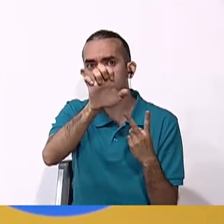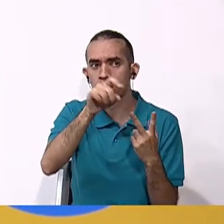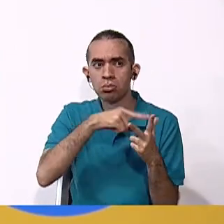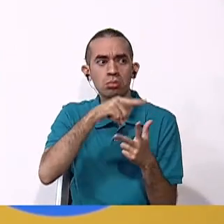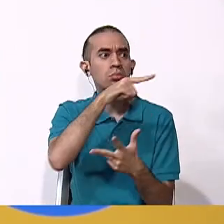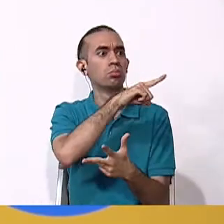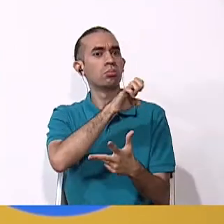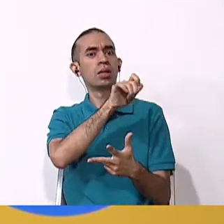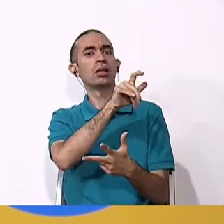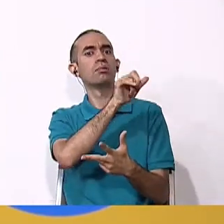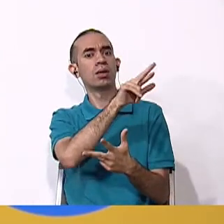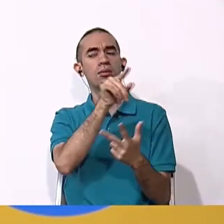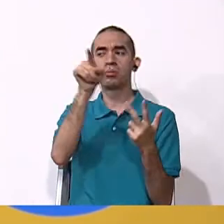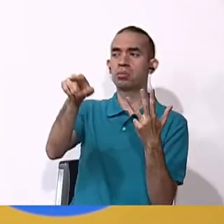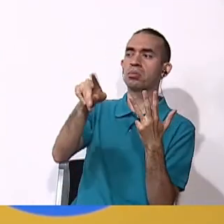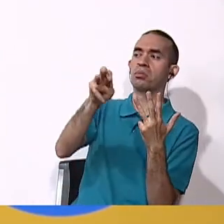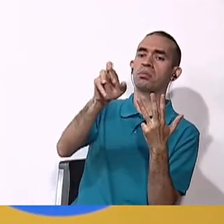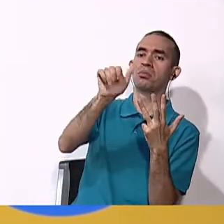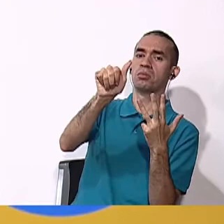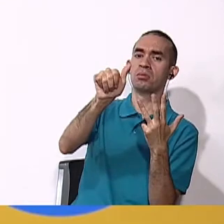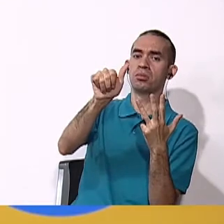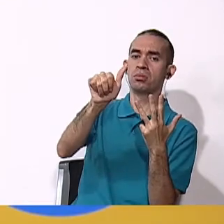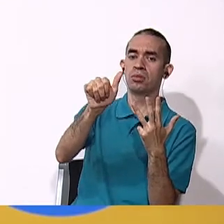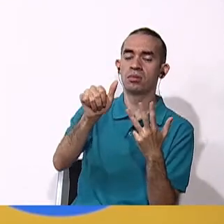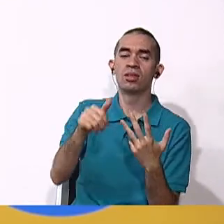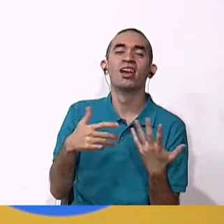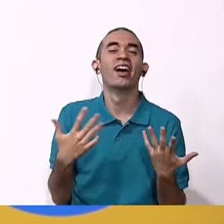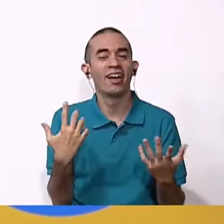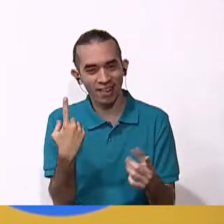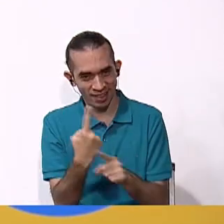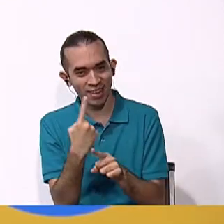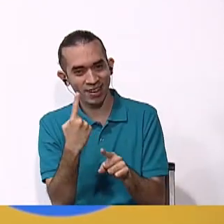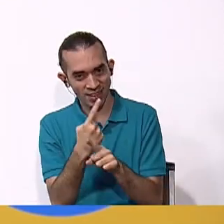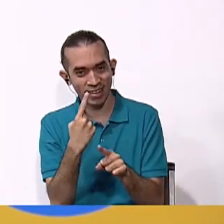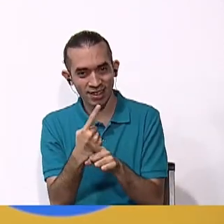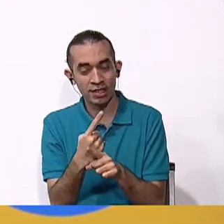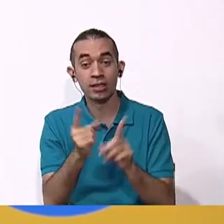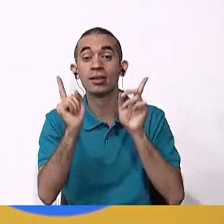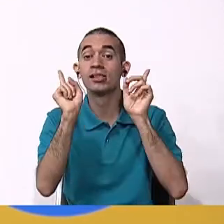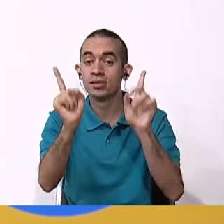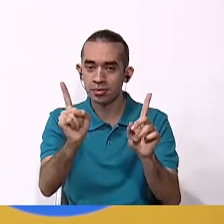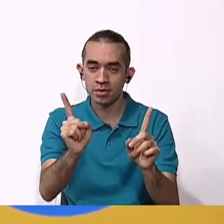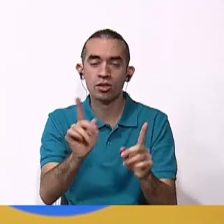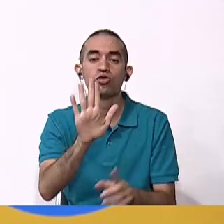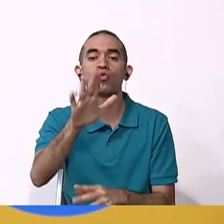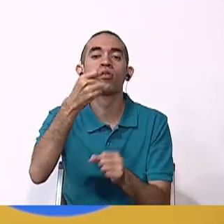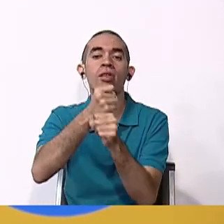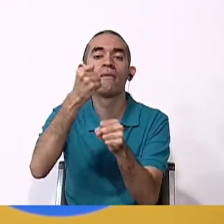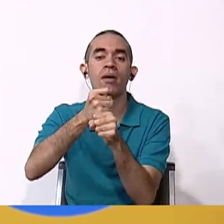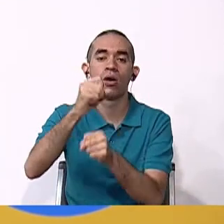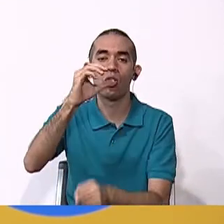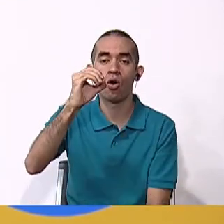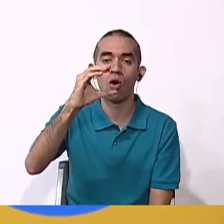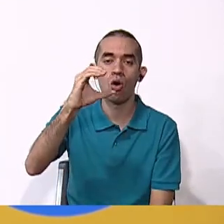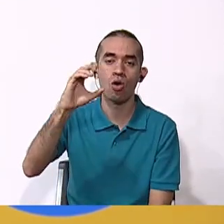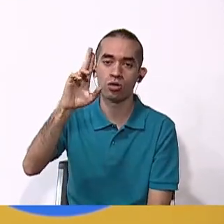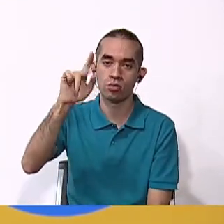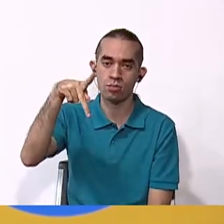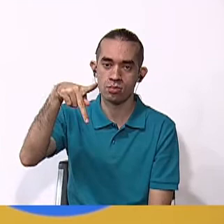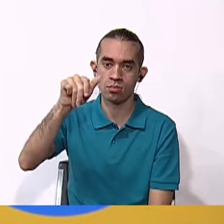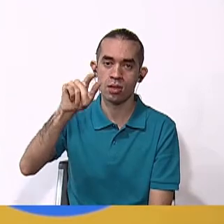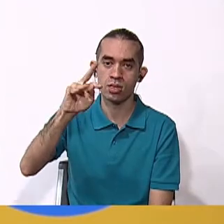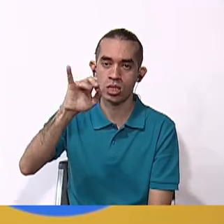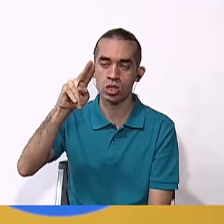Elmer, María. Well, yes, but their occupations, what do they